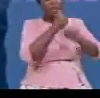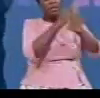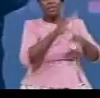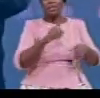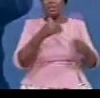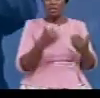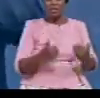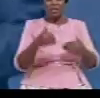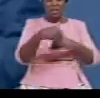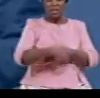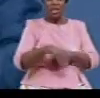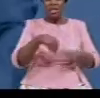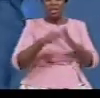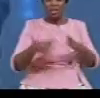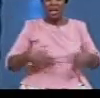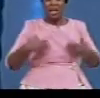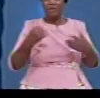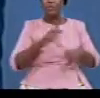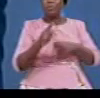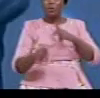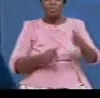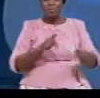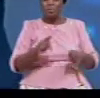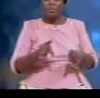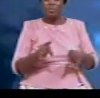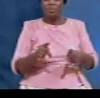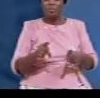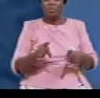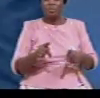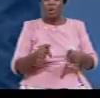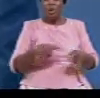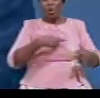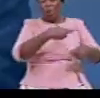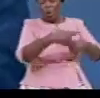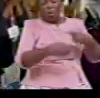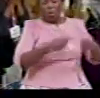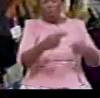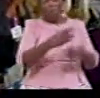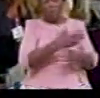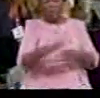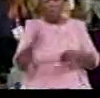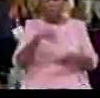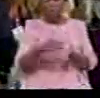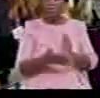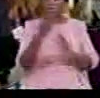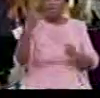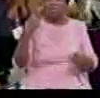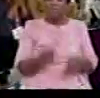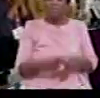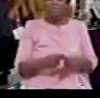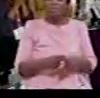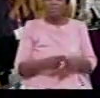the lives of your people rolled away in Jesus' name.